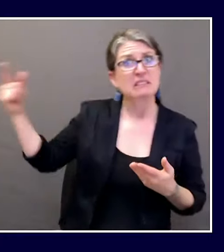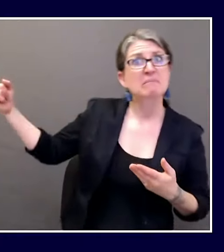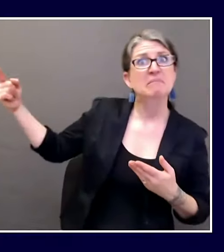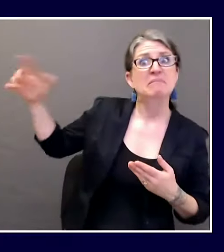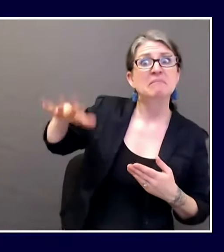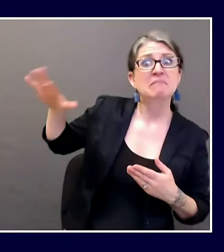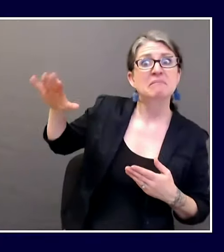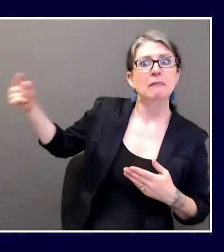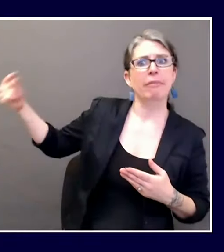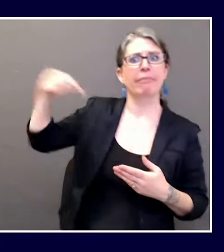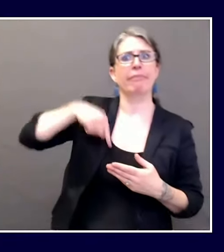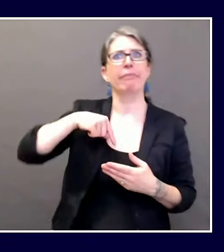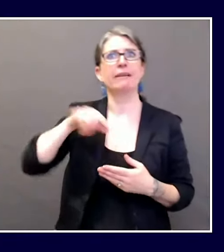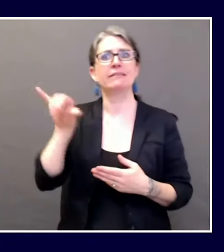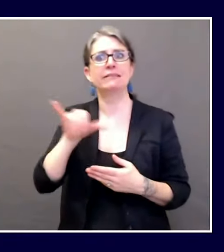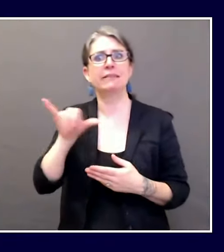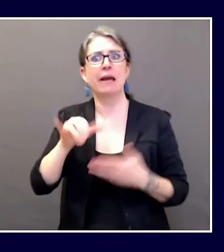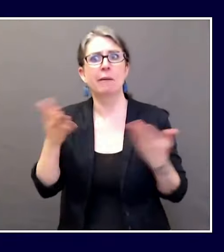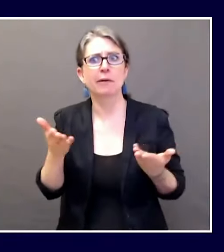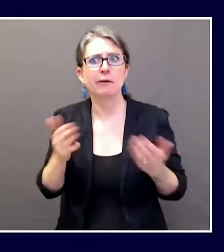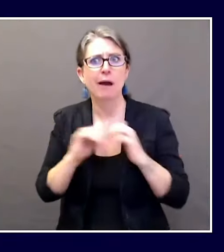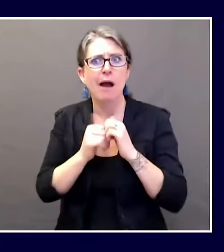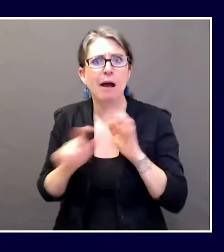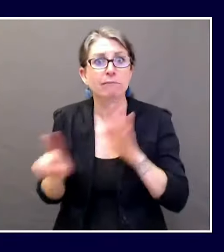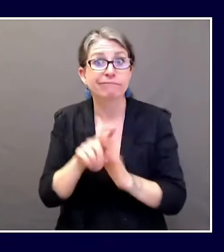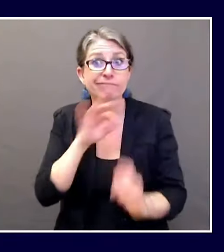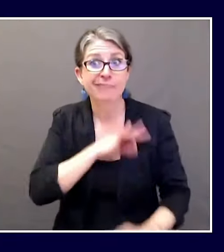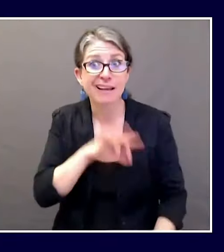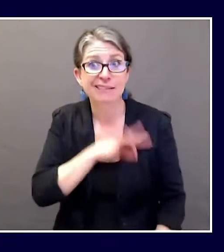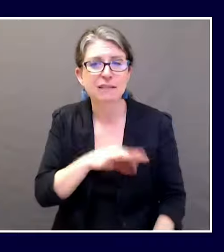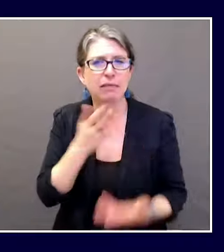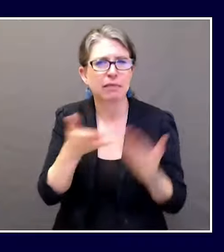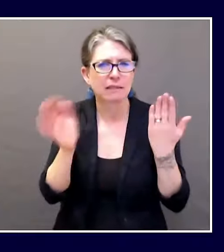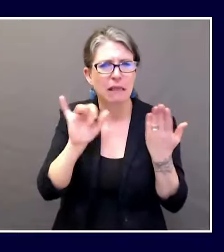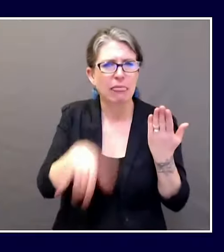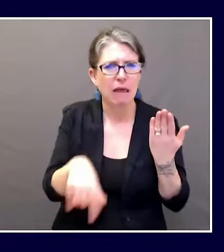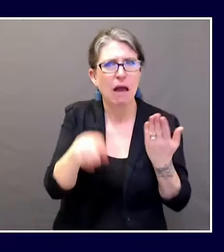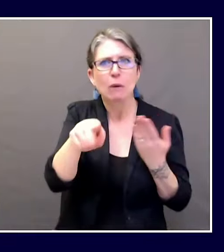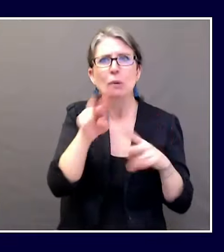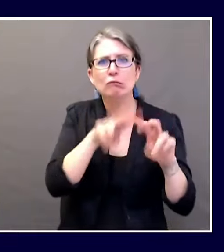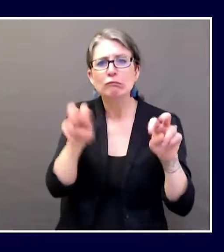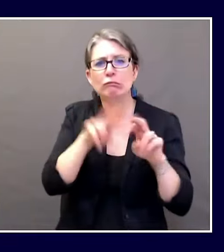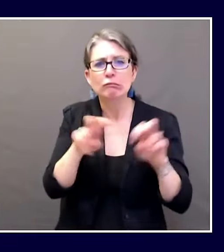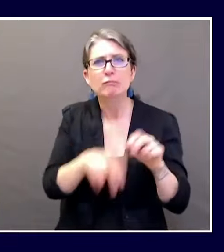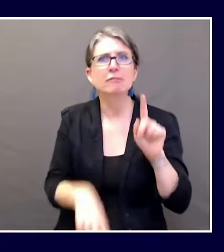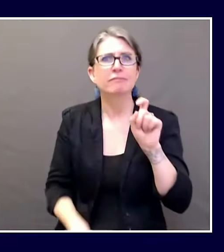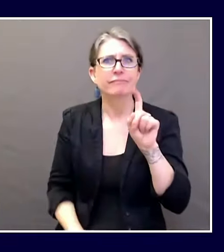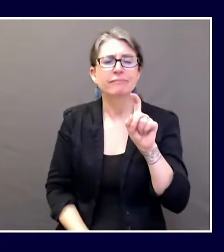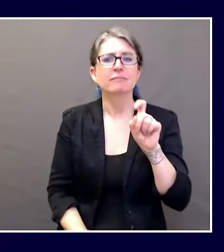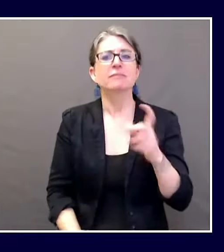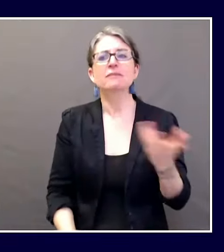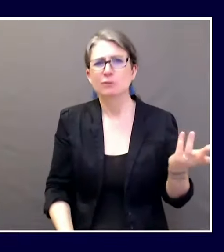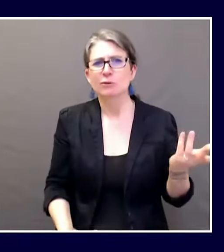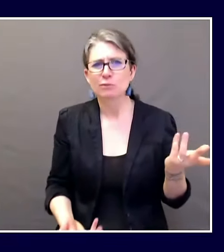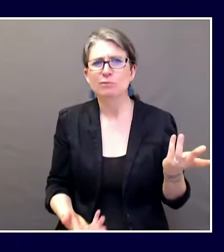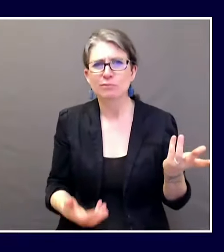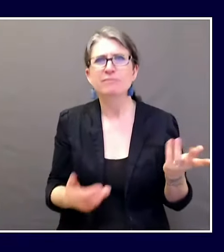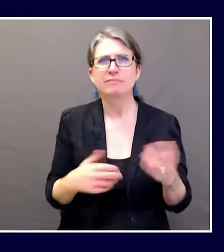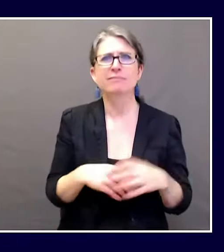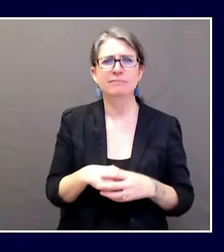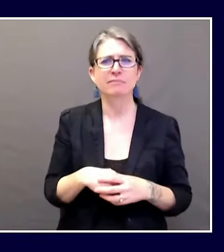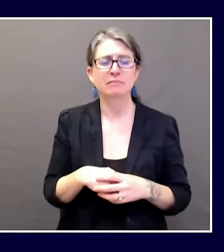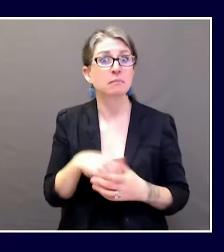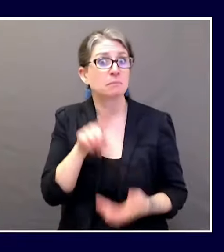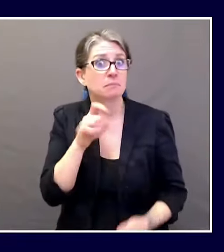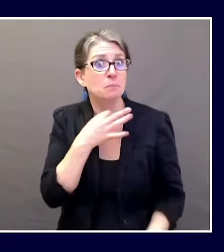in the governor's previous executive order regarding travel, where we changed a lot of our approach to travel. You may have seen in there a